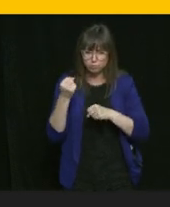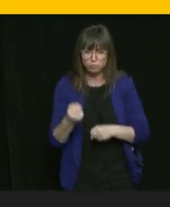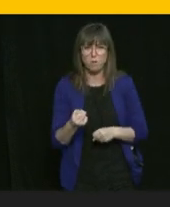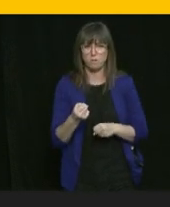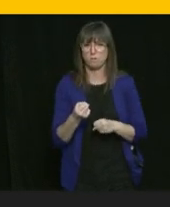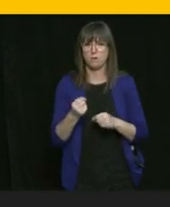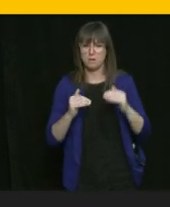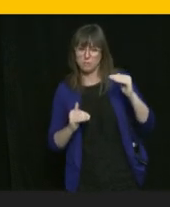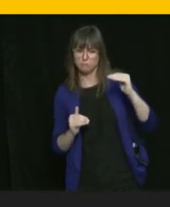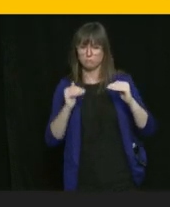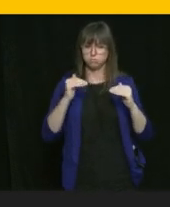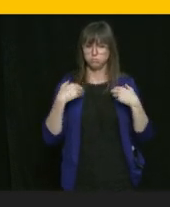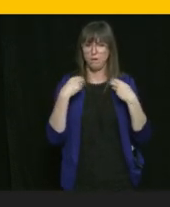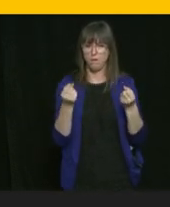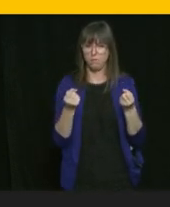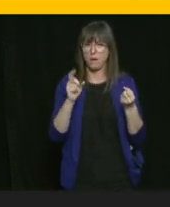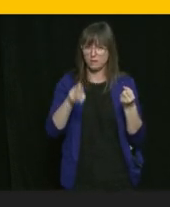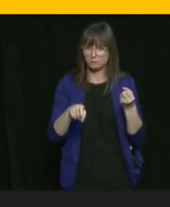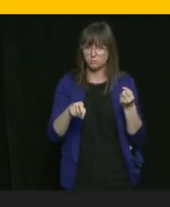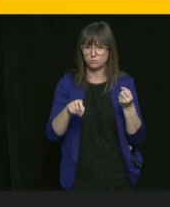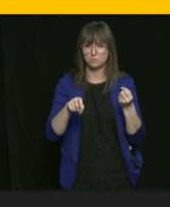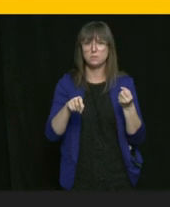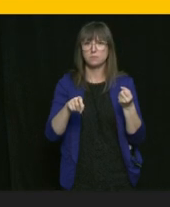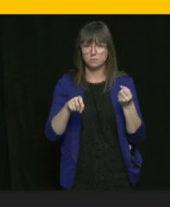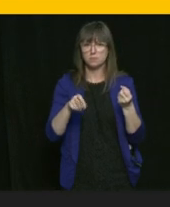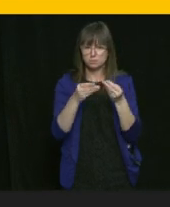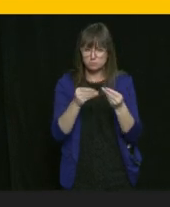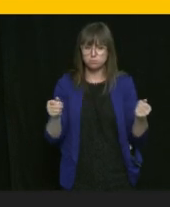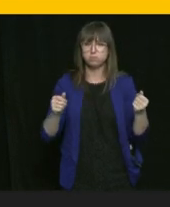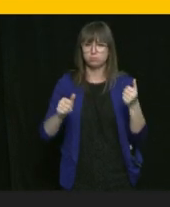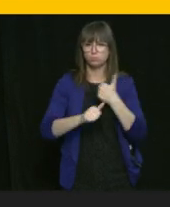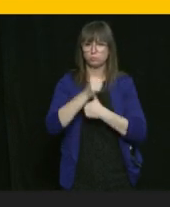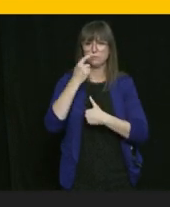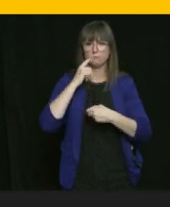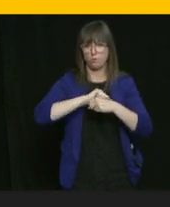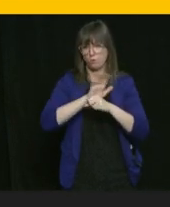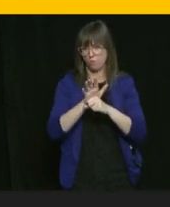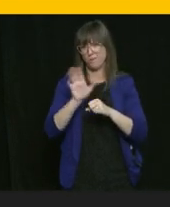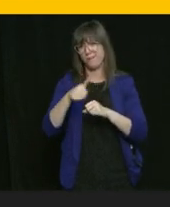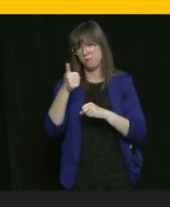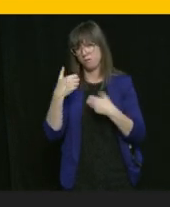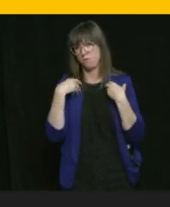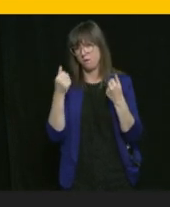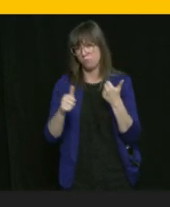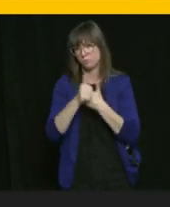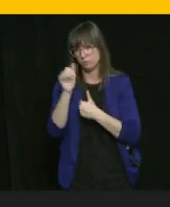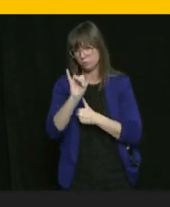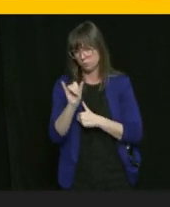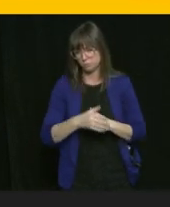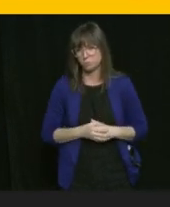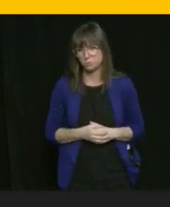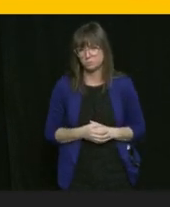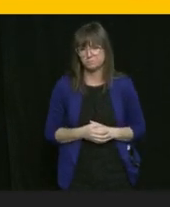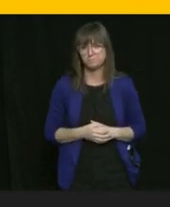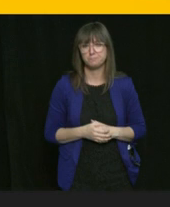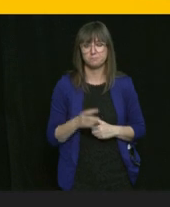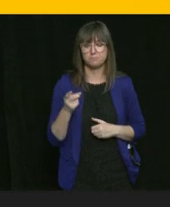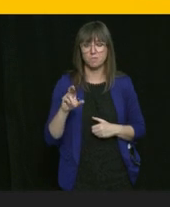health inequities that put Canadians at greater risk of COVID-19 and other health threats. Yeah, positive